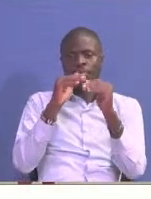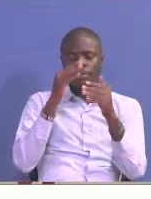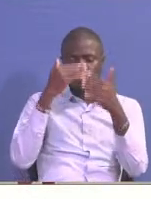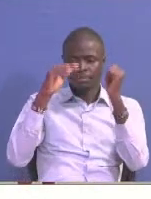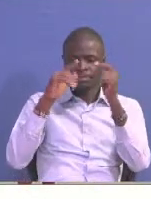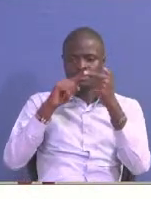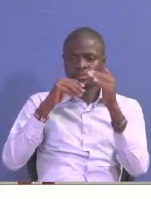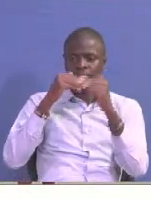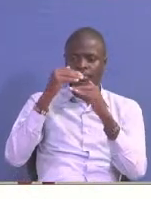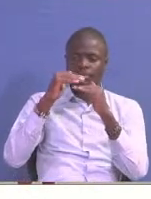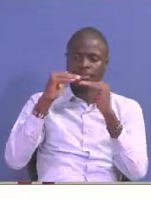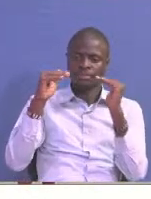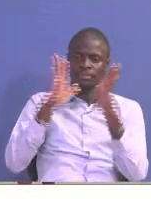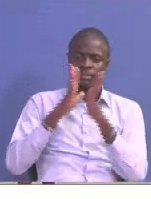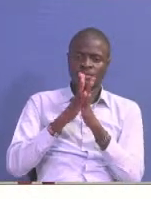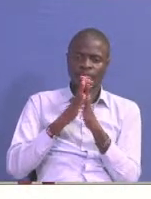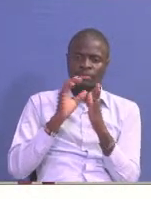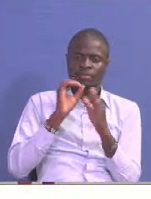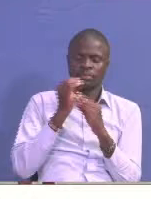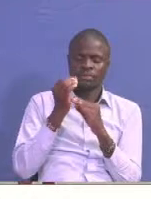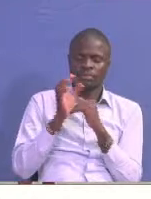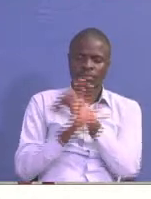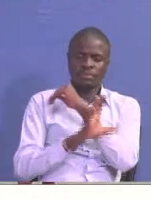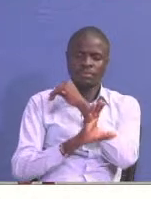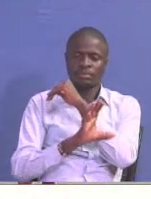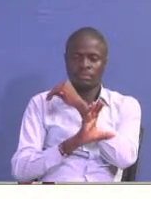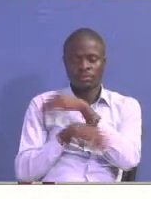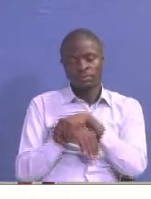or even the country.